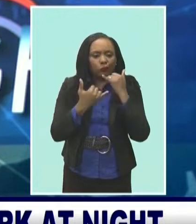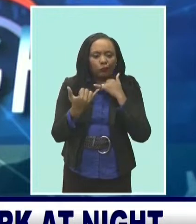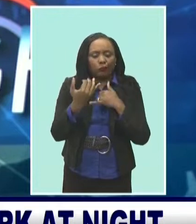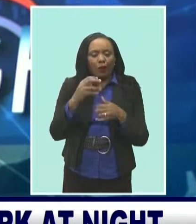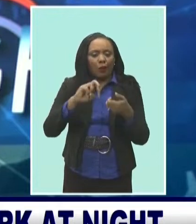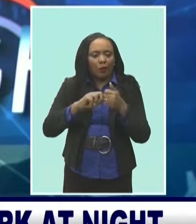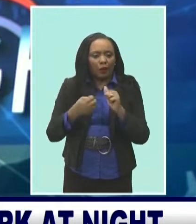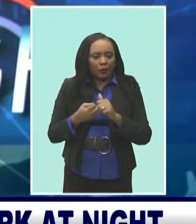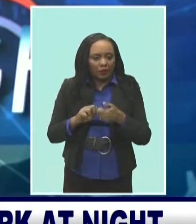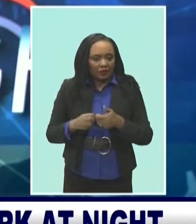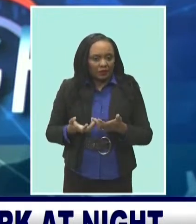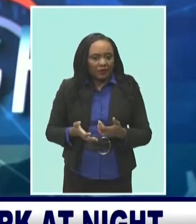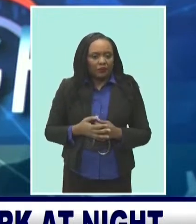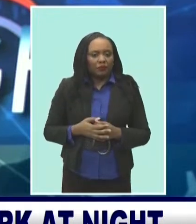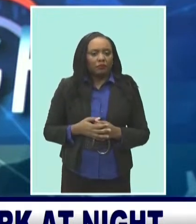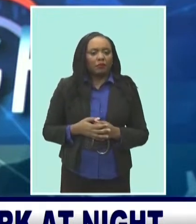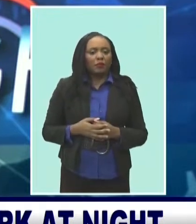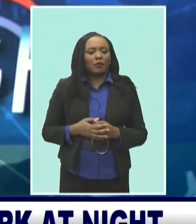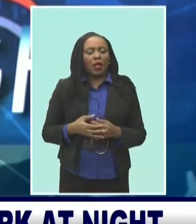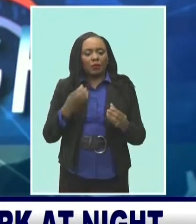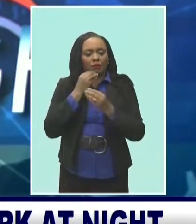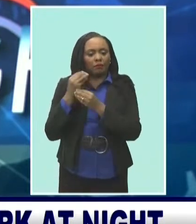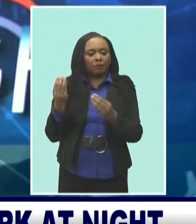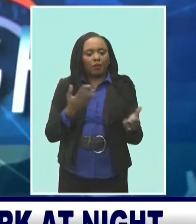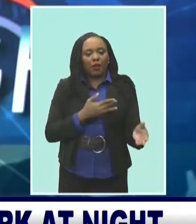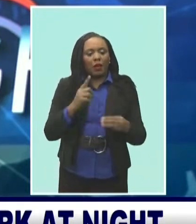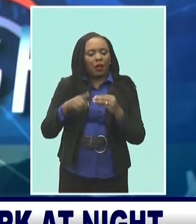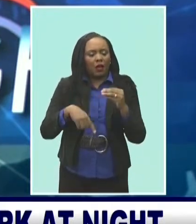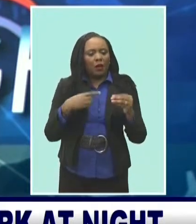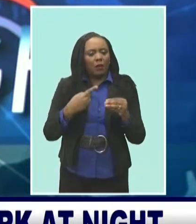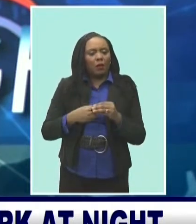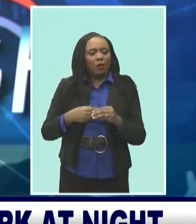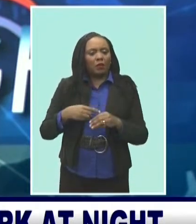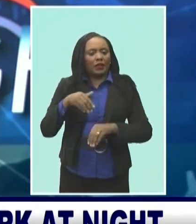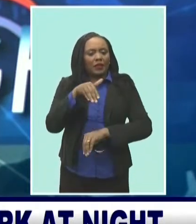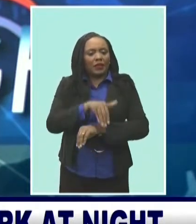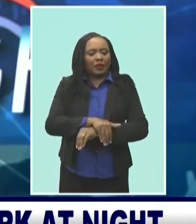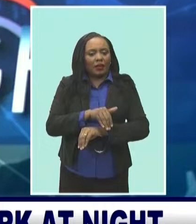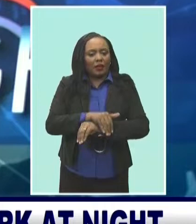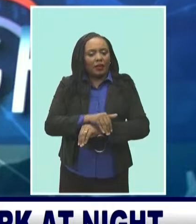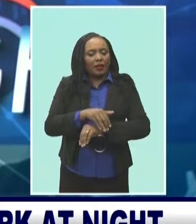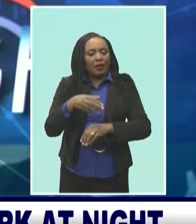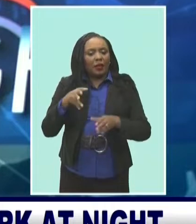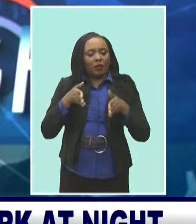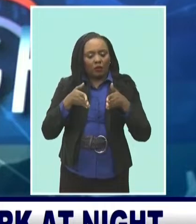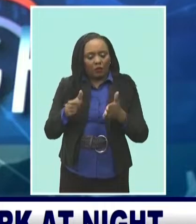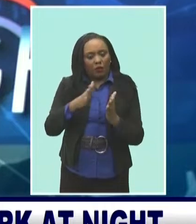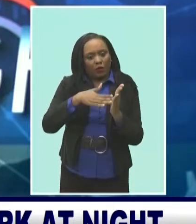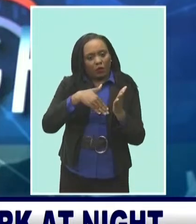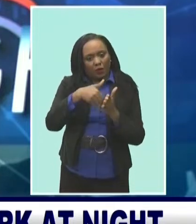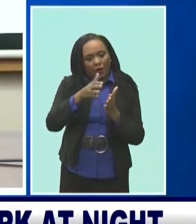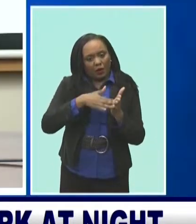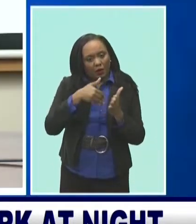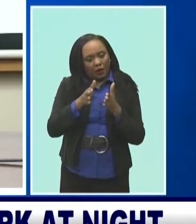made the revelation as he provided an update on the recently instituted nighttime road painting program. We found